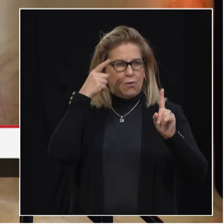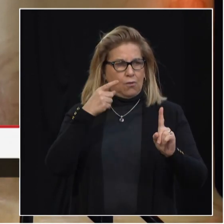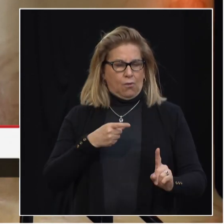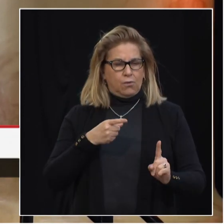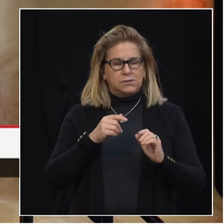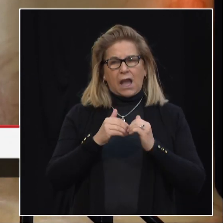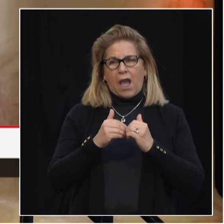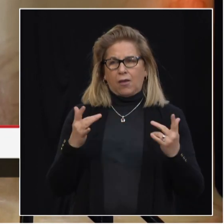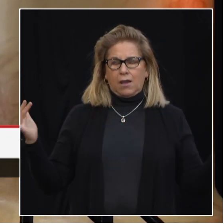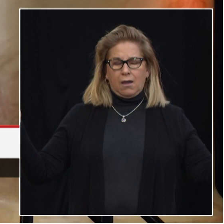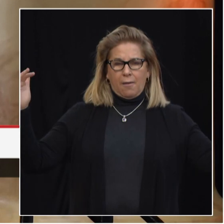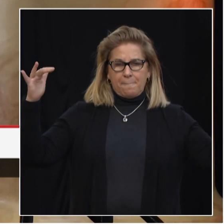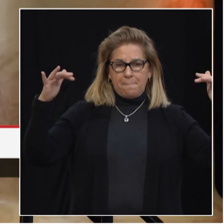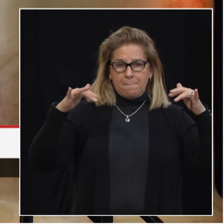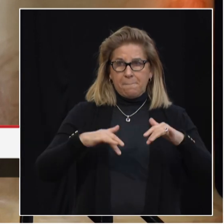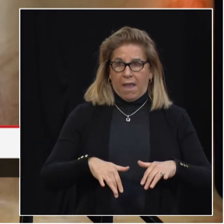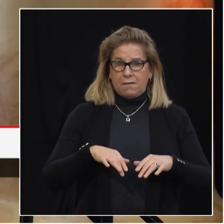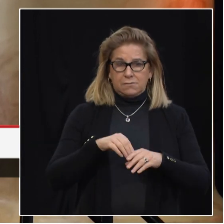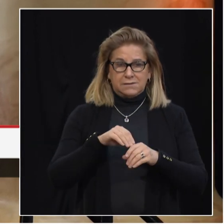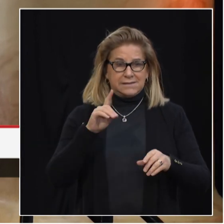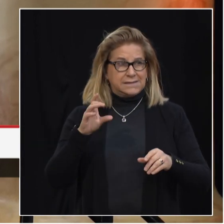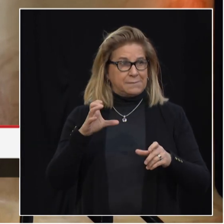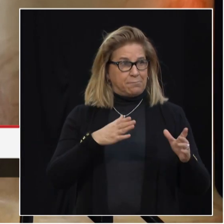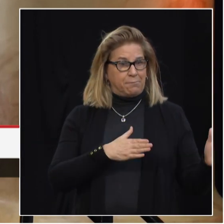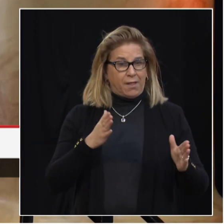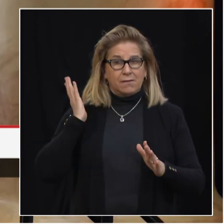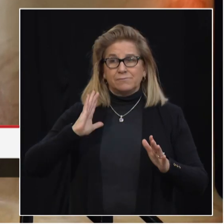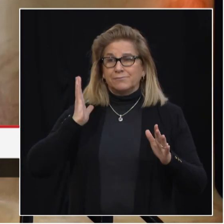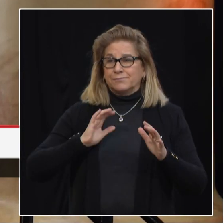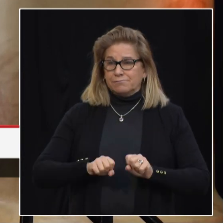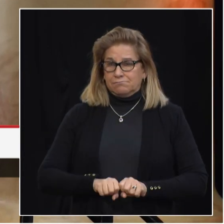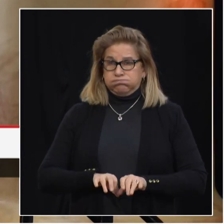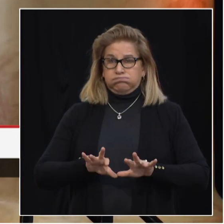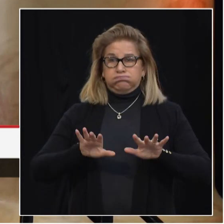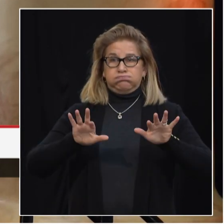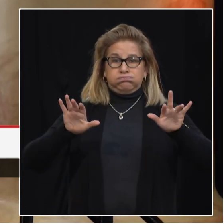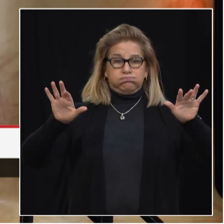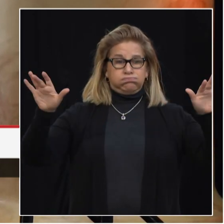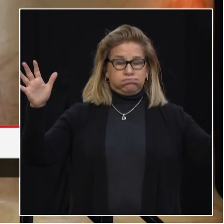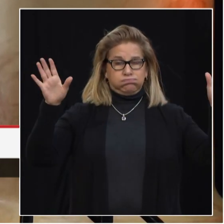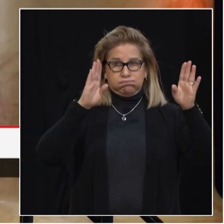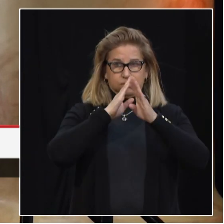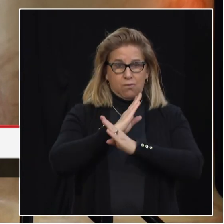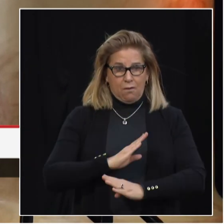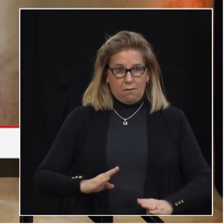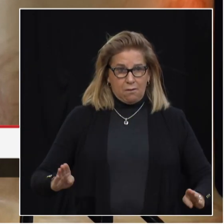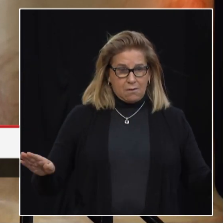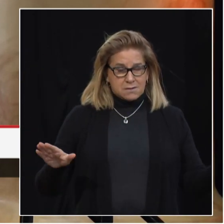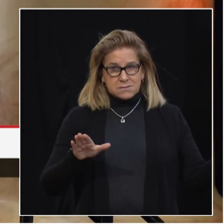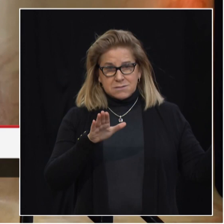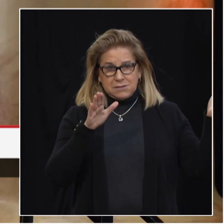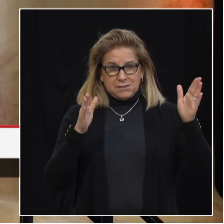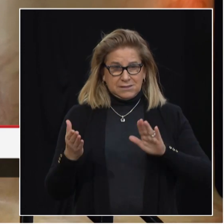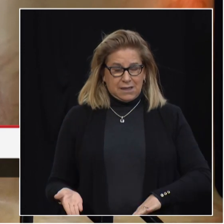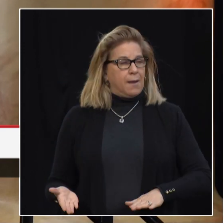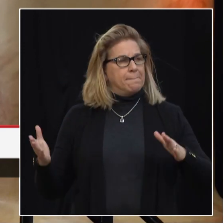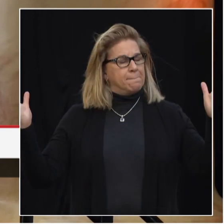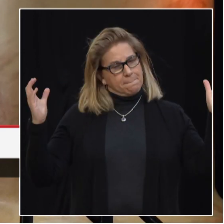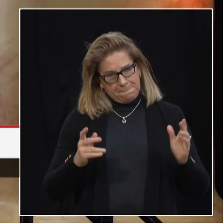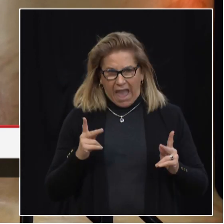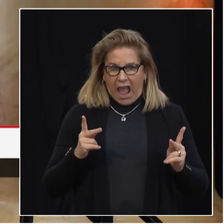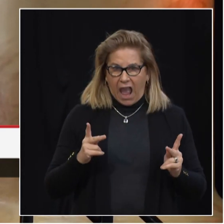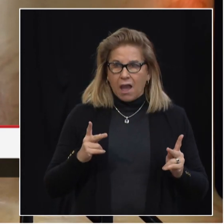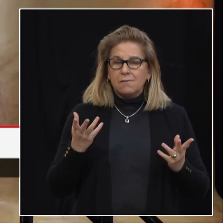course of the day. But everything that we do is to strengthen our economy, improve